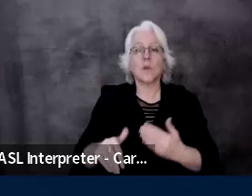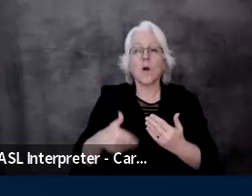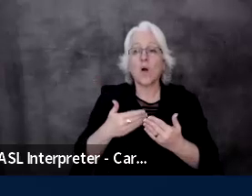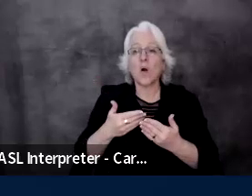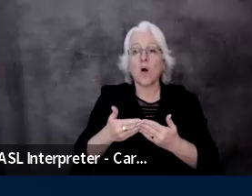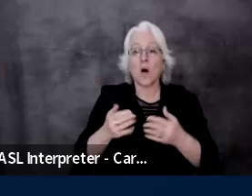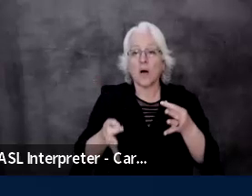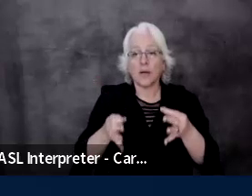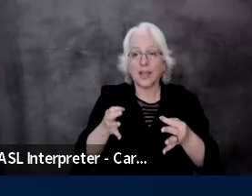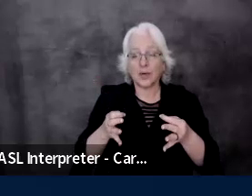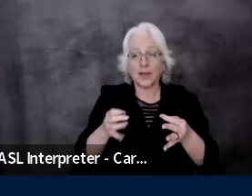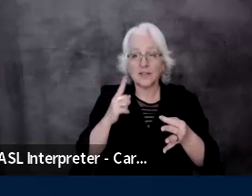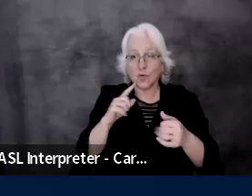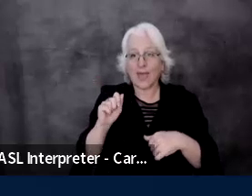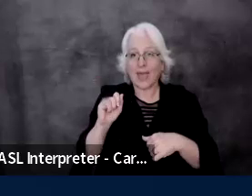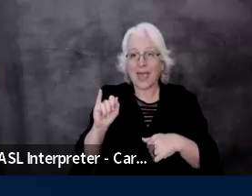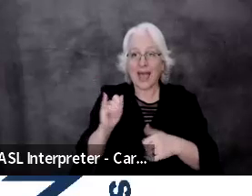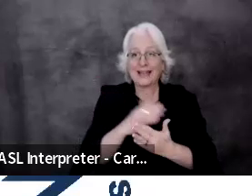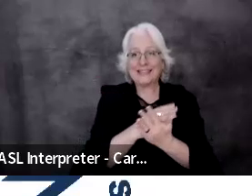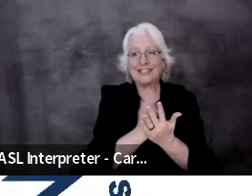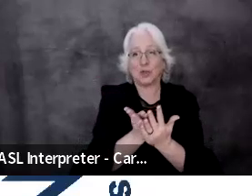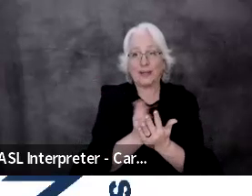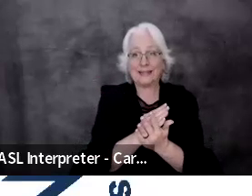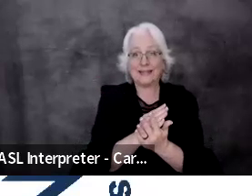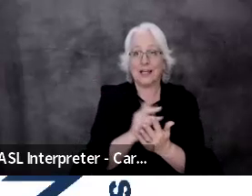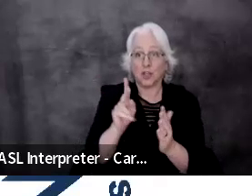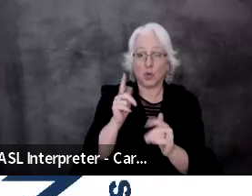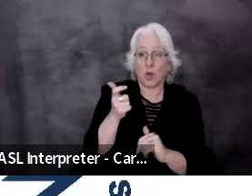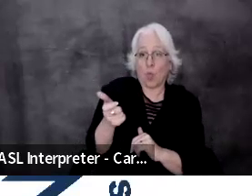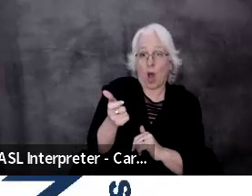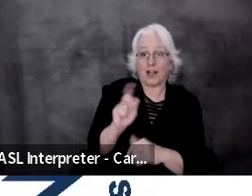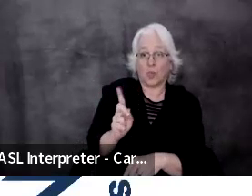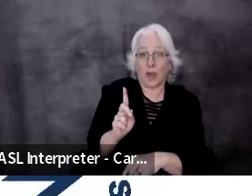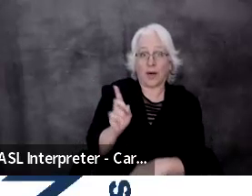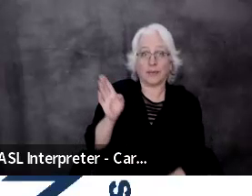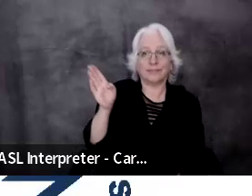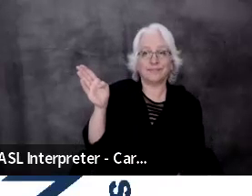and our AI series information is available on our website,